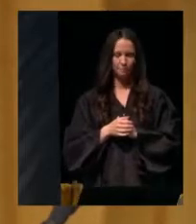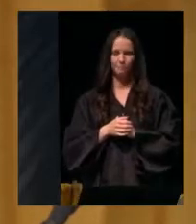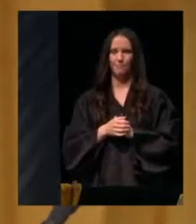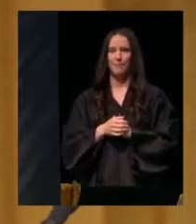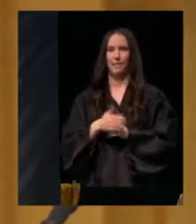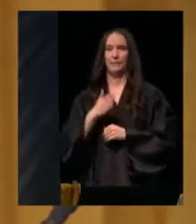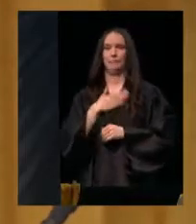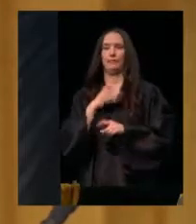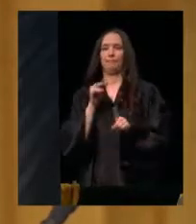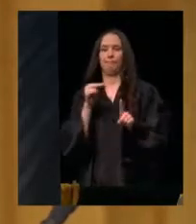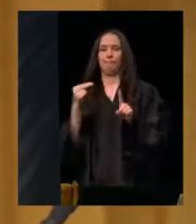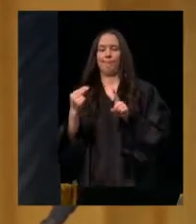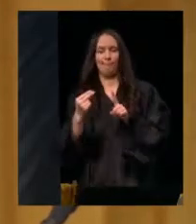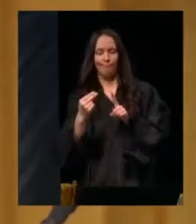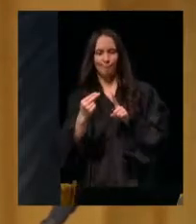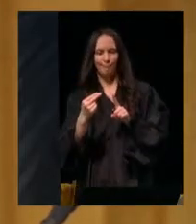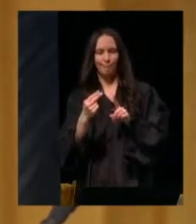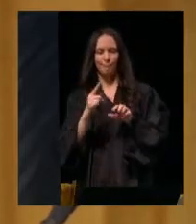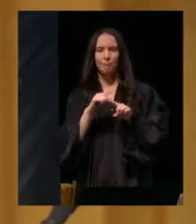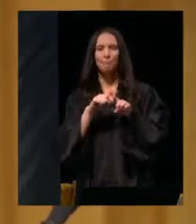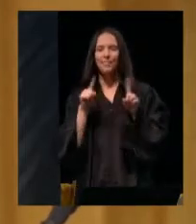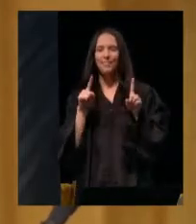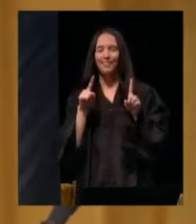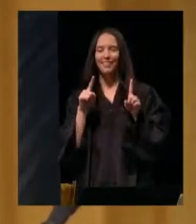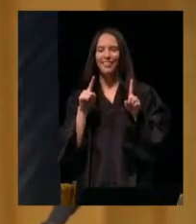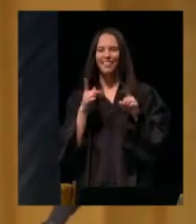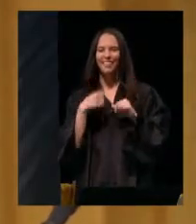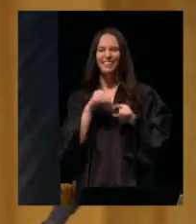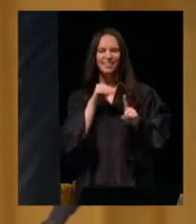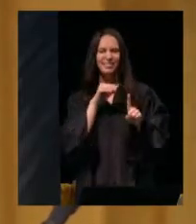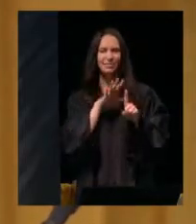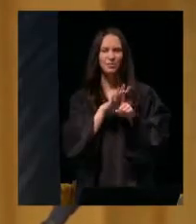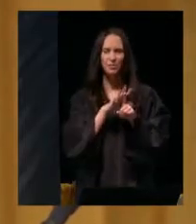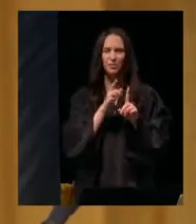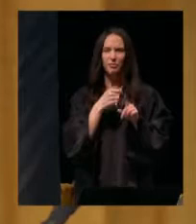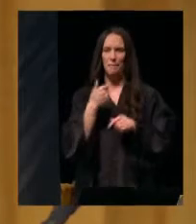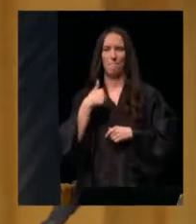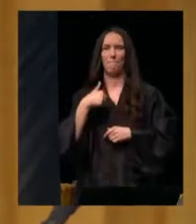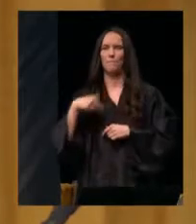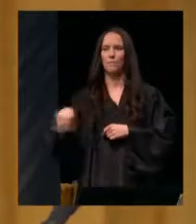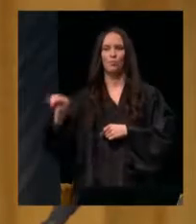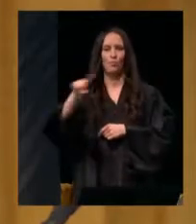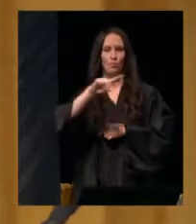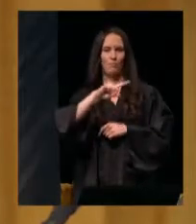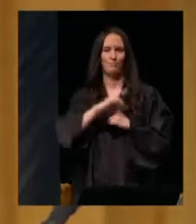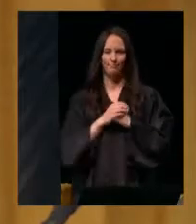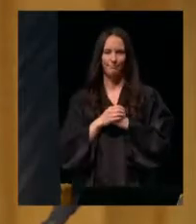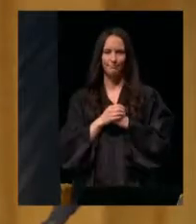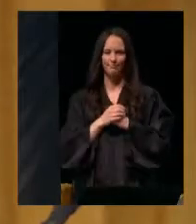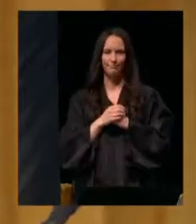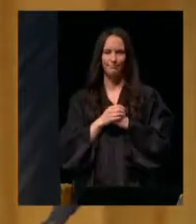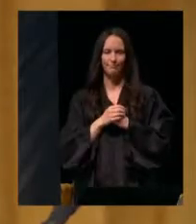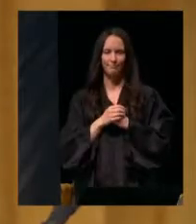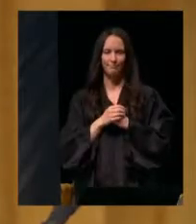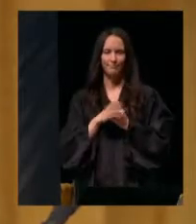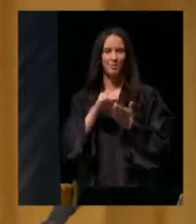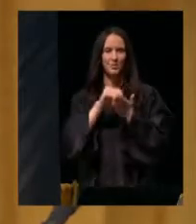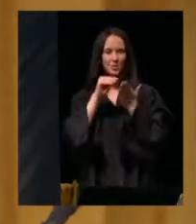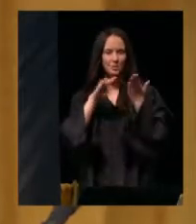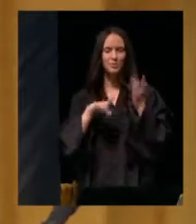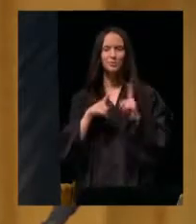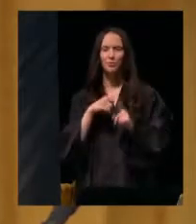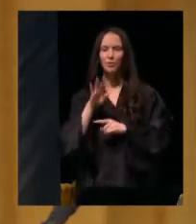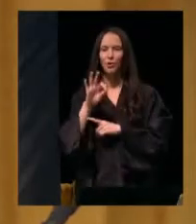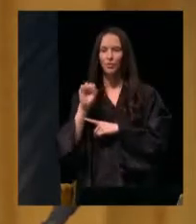interpretation, I acquire these influences from those around me, you, the students of Fargo